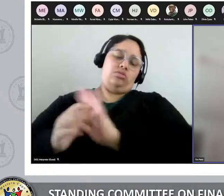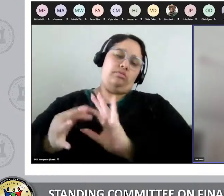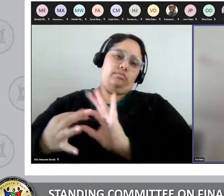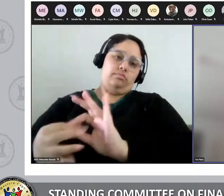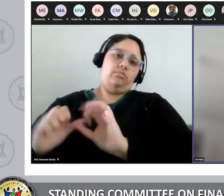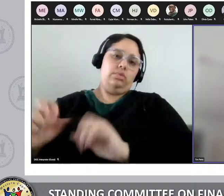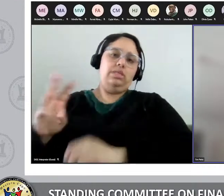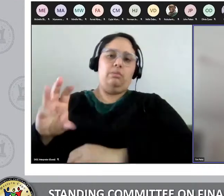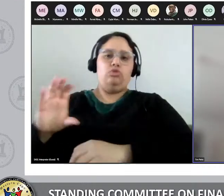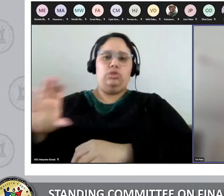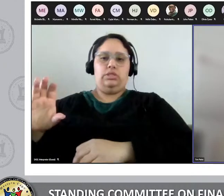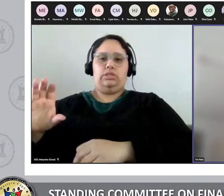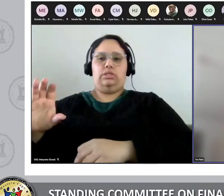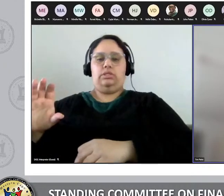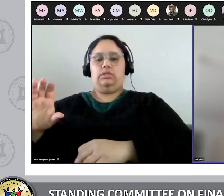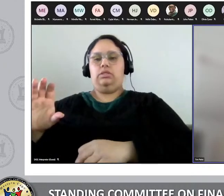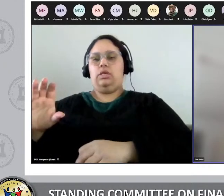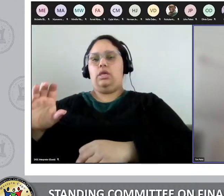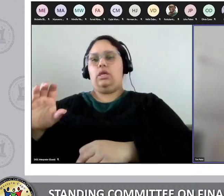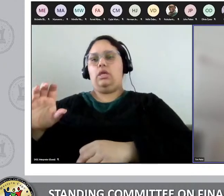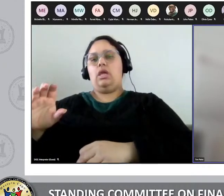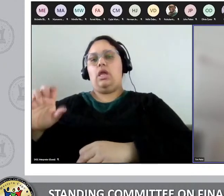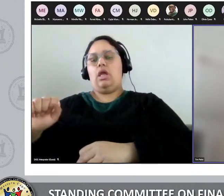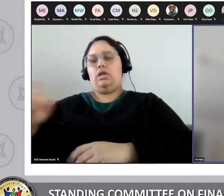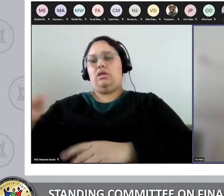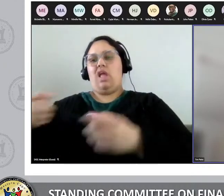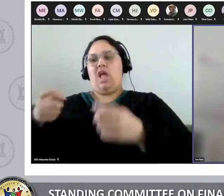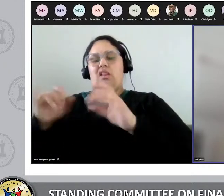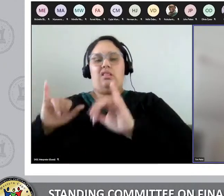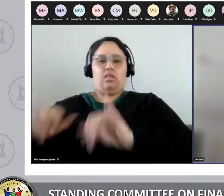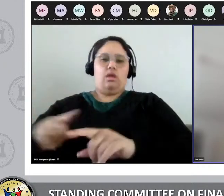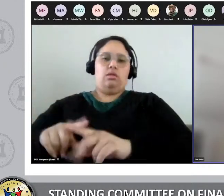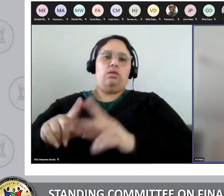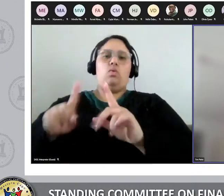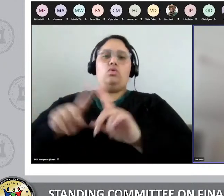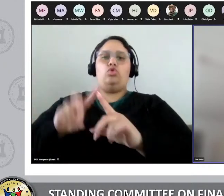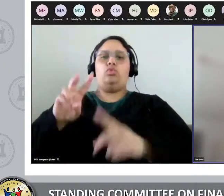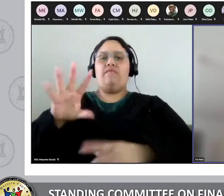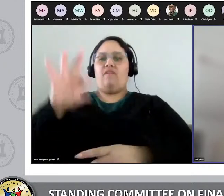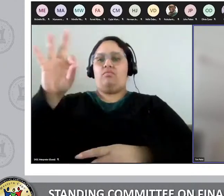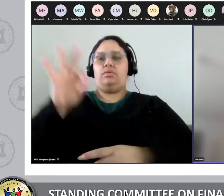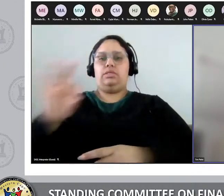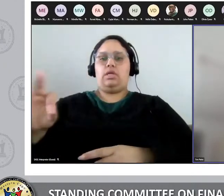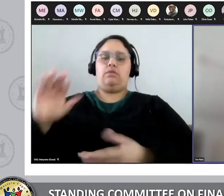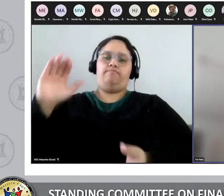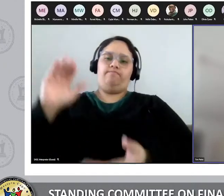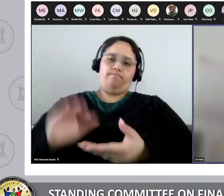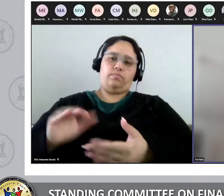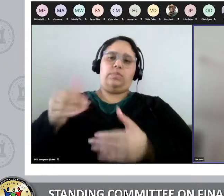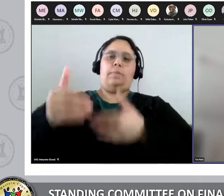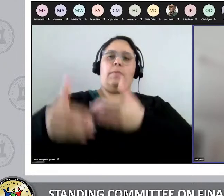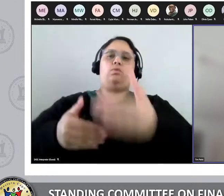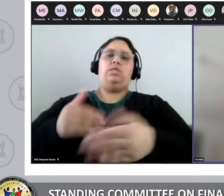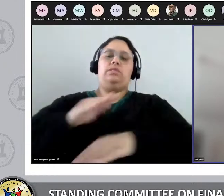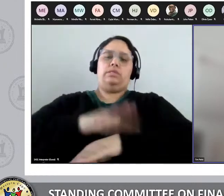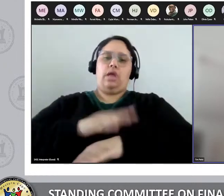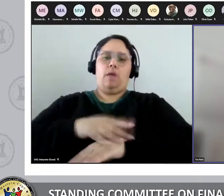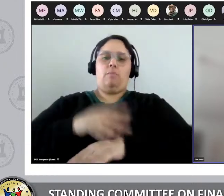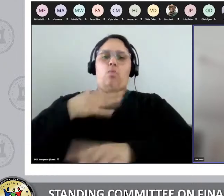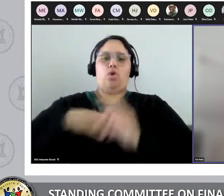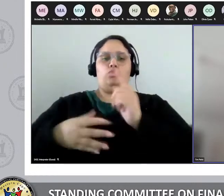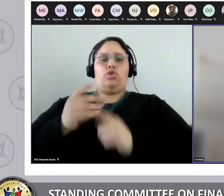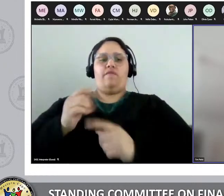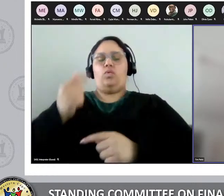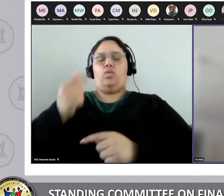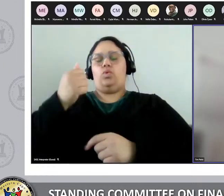legislated, and the WCLA deals with that. Overall, they were aiming for a 25% reduction in processing time. Want to achieve that in the first